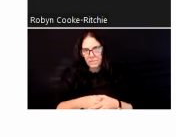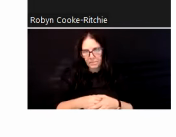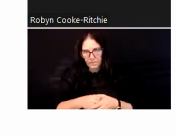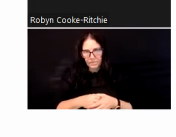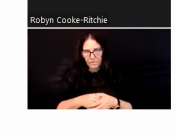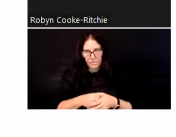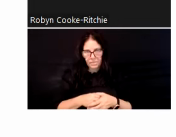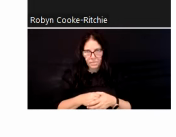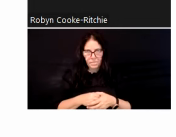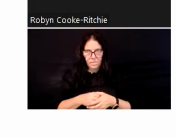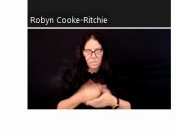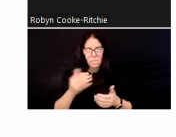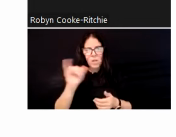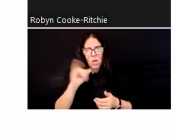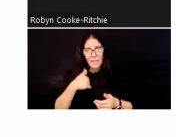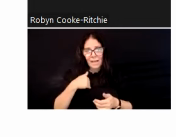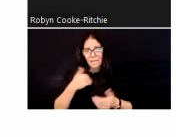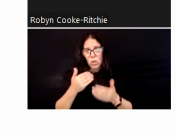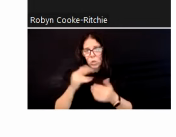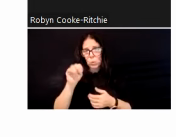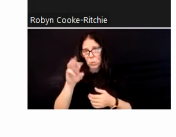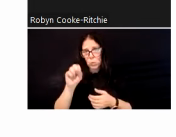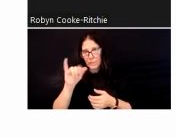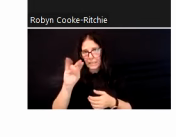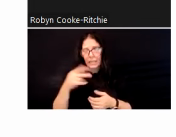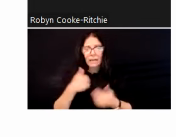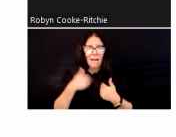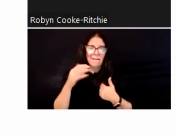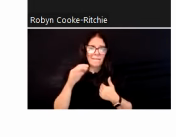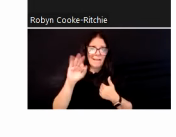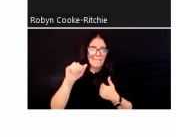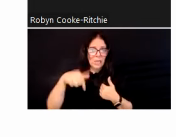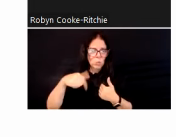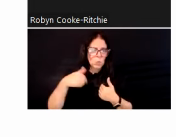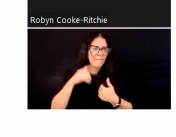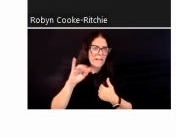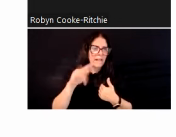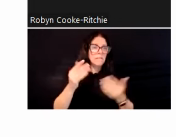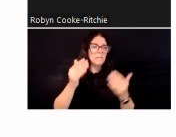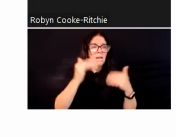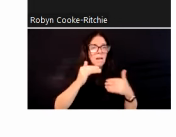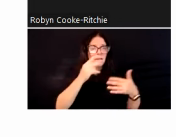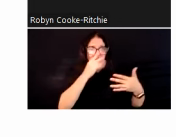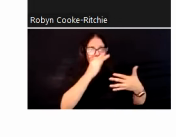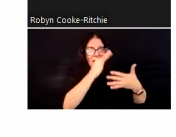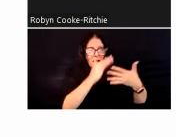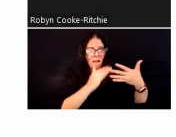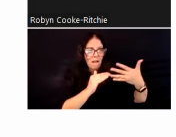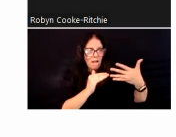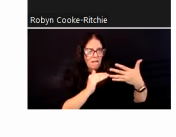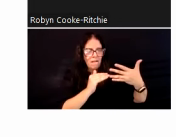There is the news link, there's the FAQ link. The forums link, which is about halfway down the list on the left of the